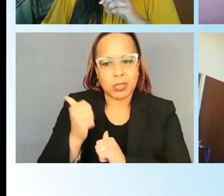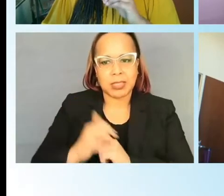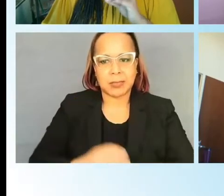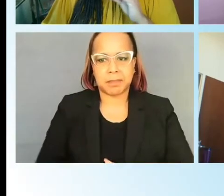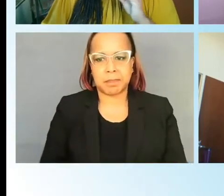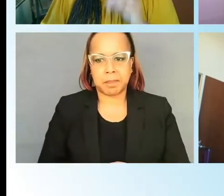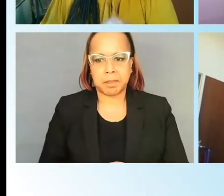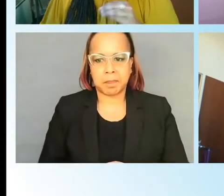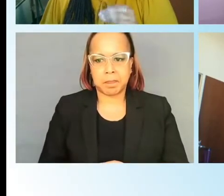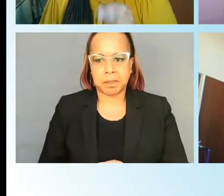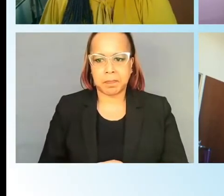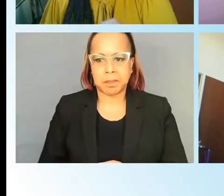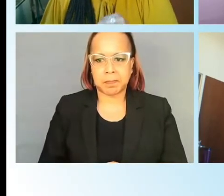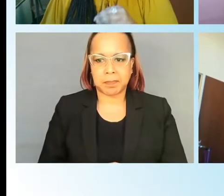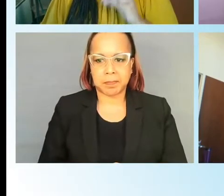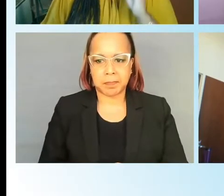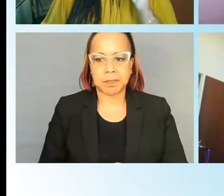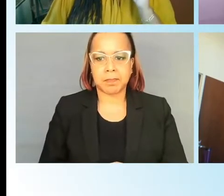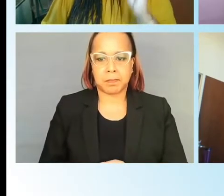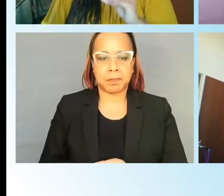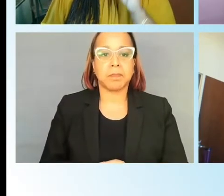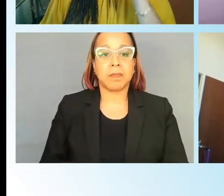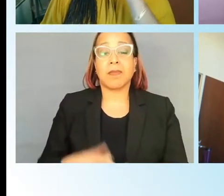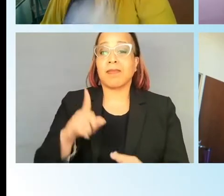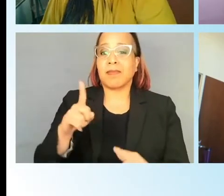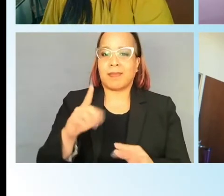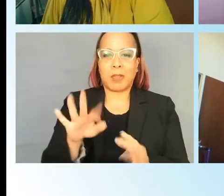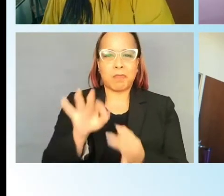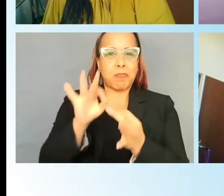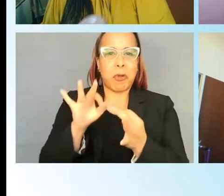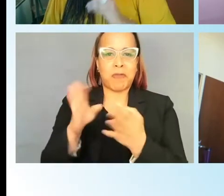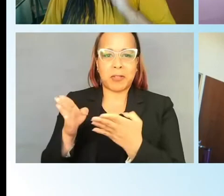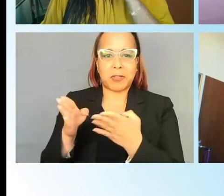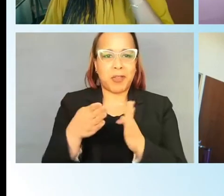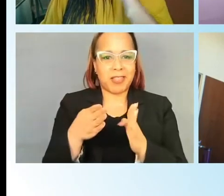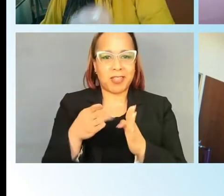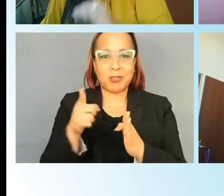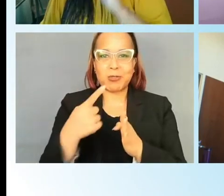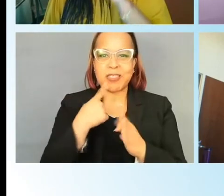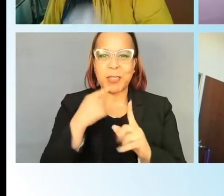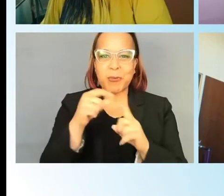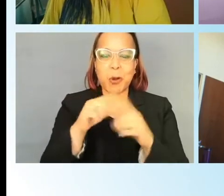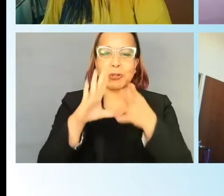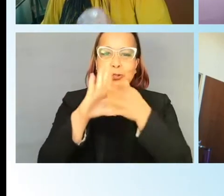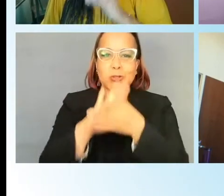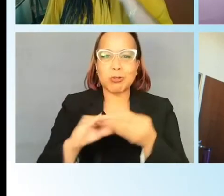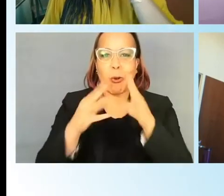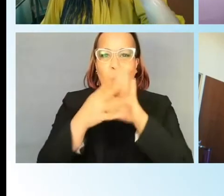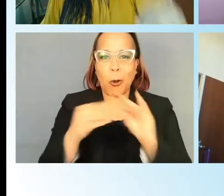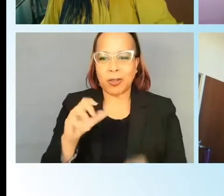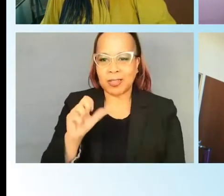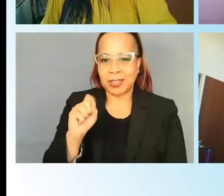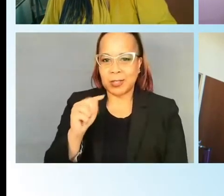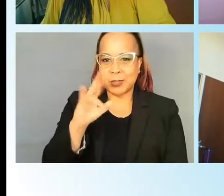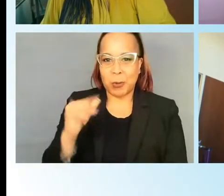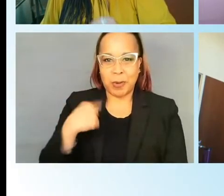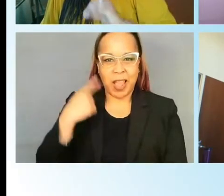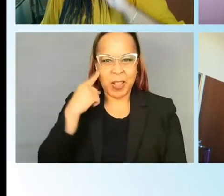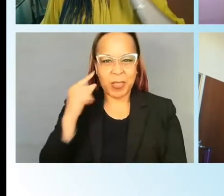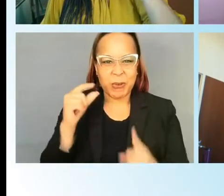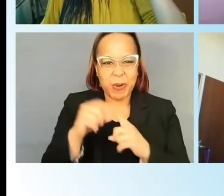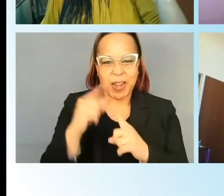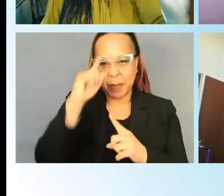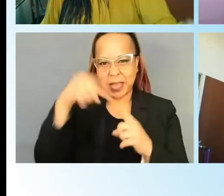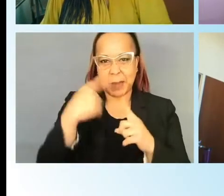Mm-hmm. Mm-hmm. I feel like you guys are giving me the perfect transition. So, because you just said the word story. And when I hear the word story, I'm thinking about public